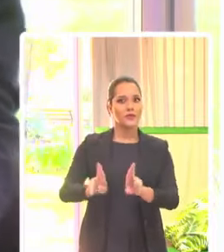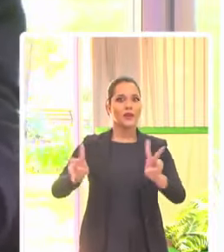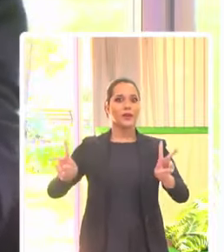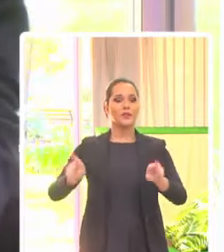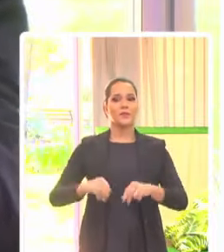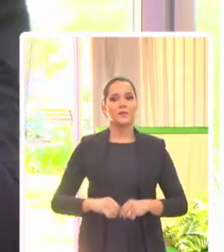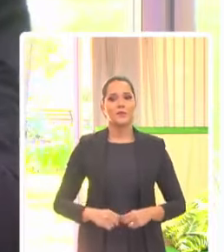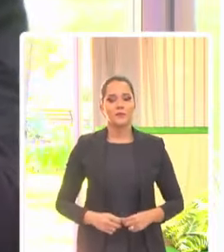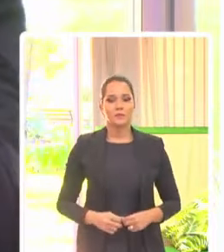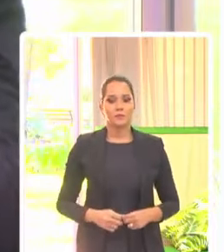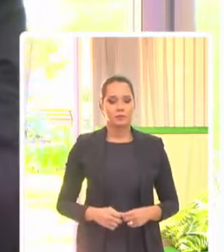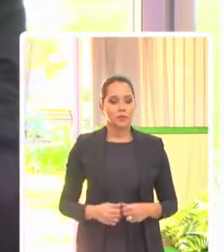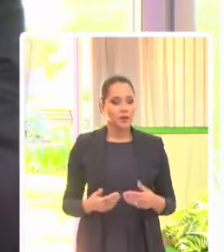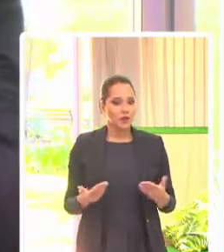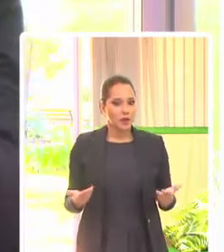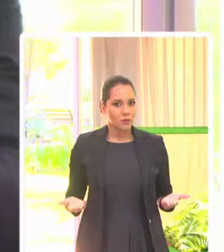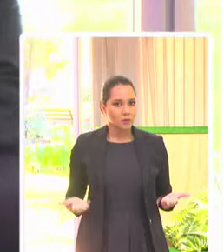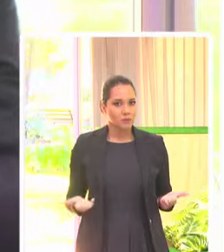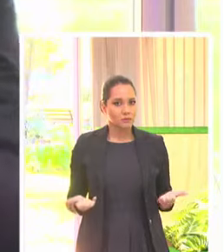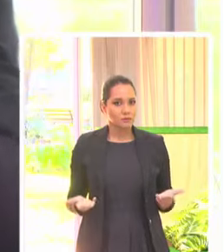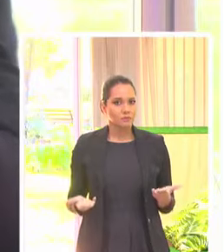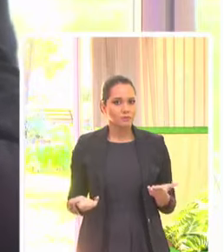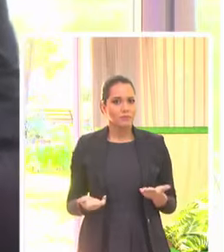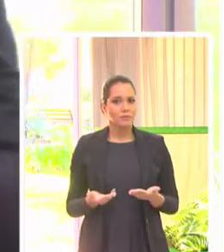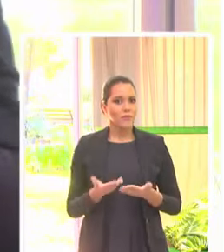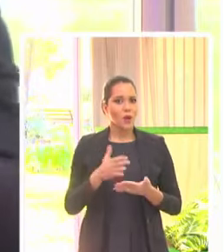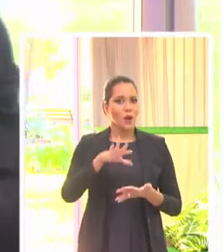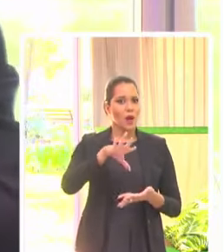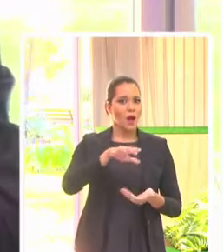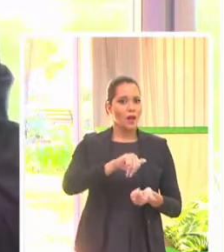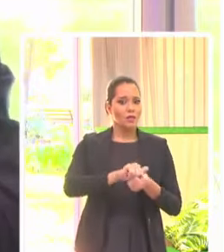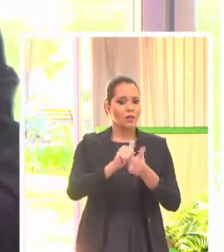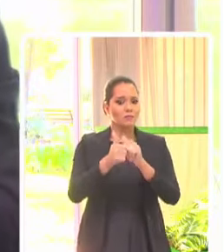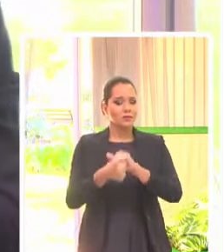of tailoring some of this course, and it will get